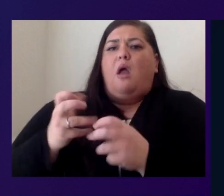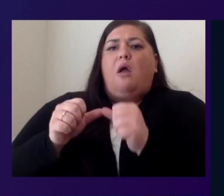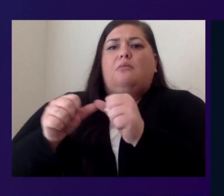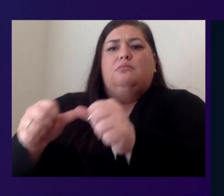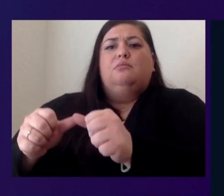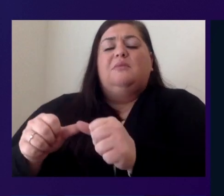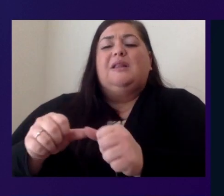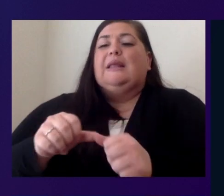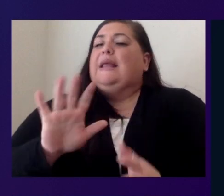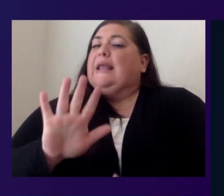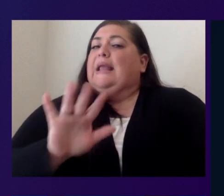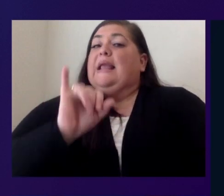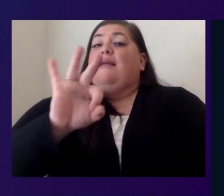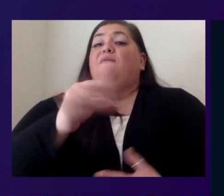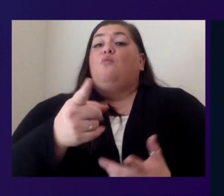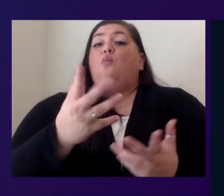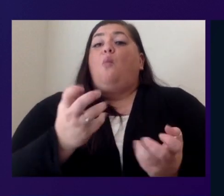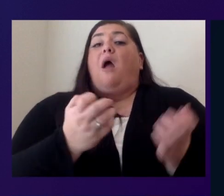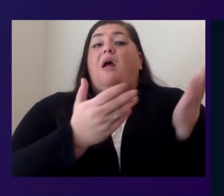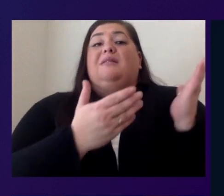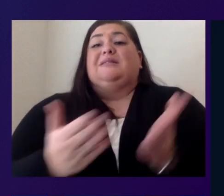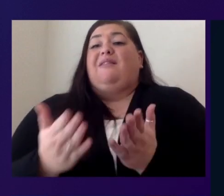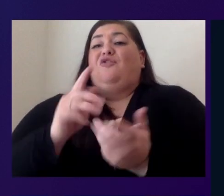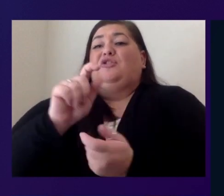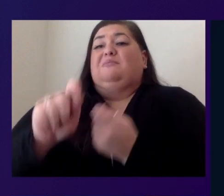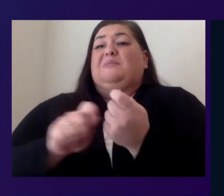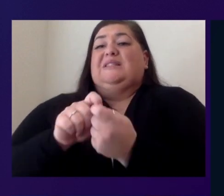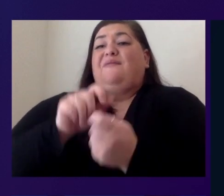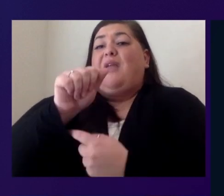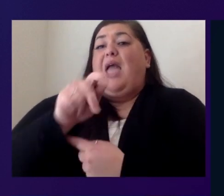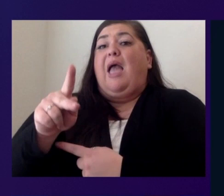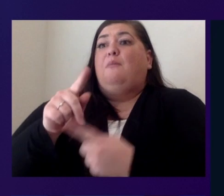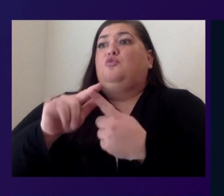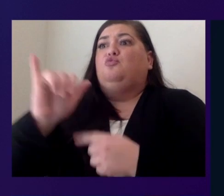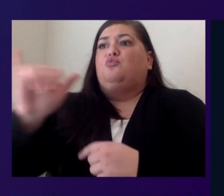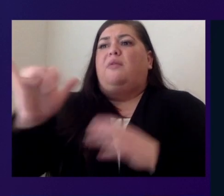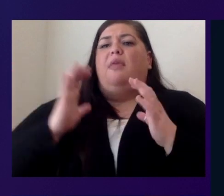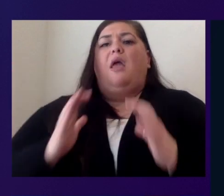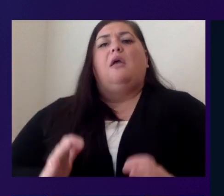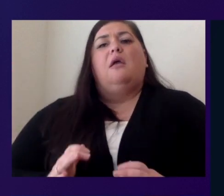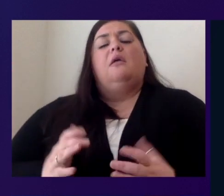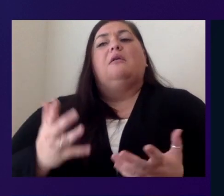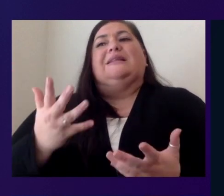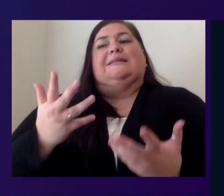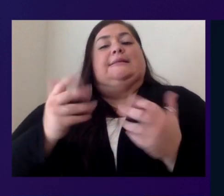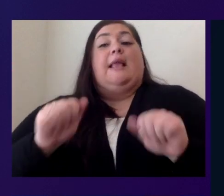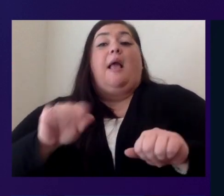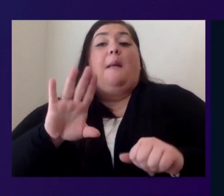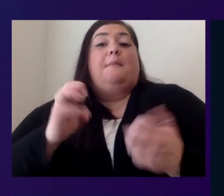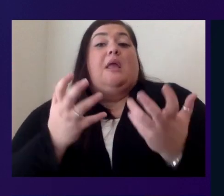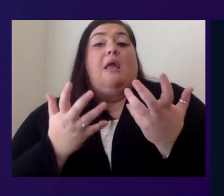a particular applications to your end user, such as very heavy